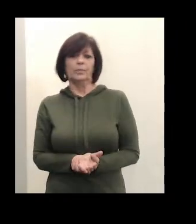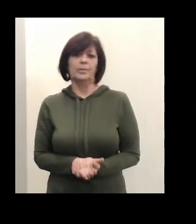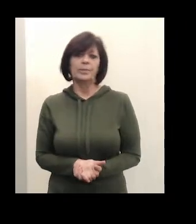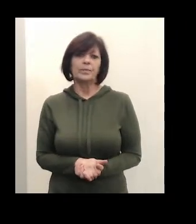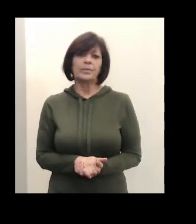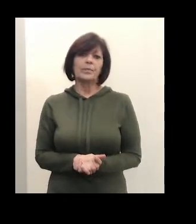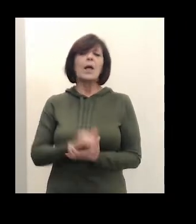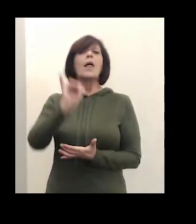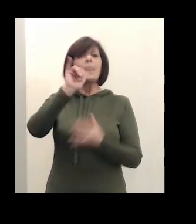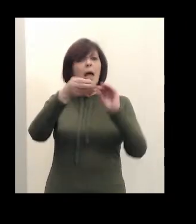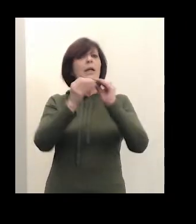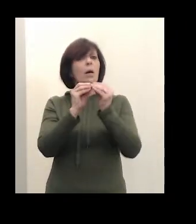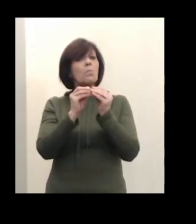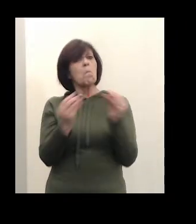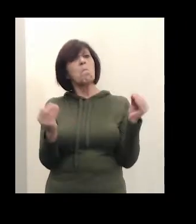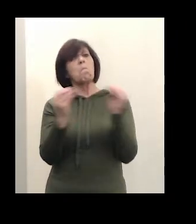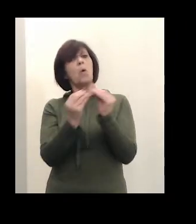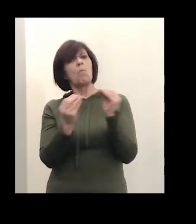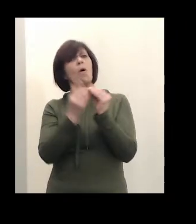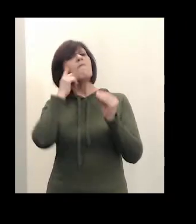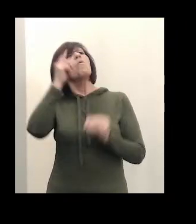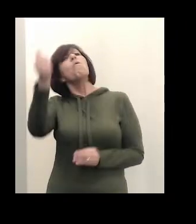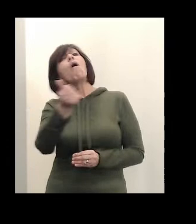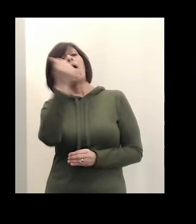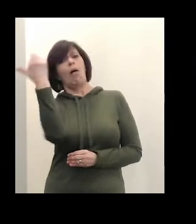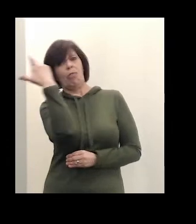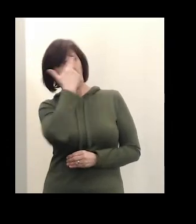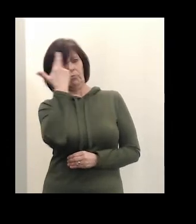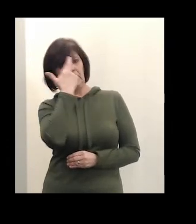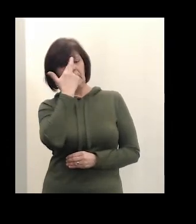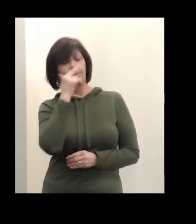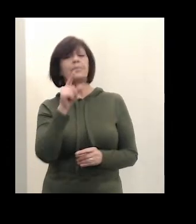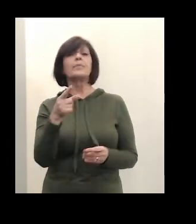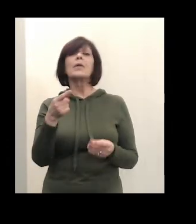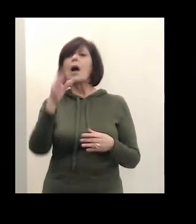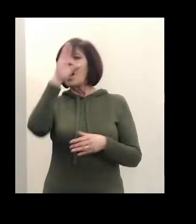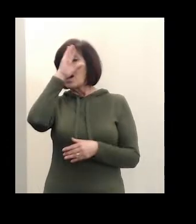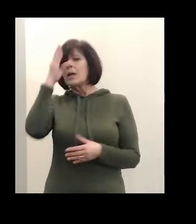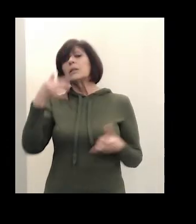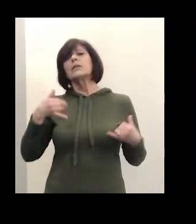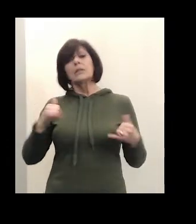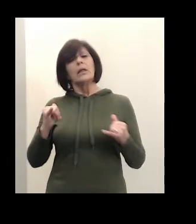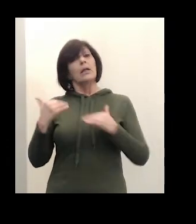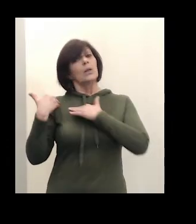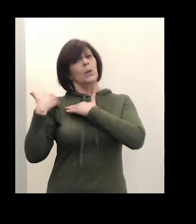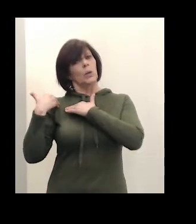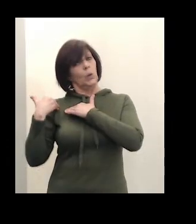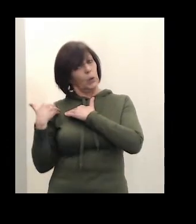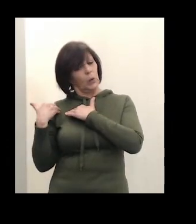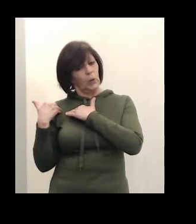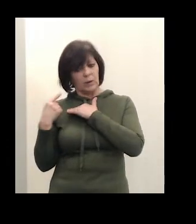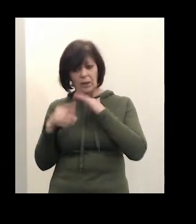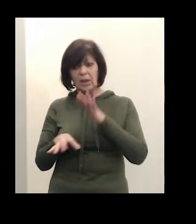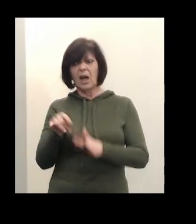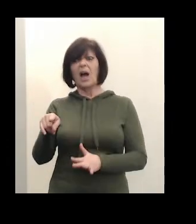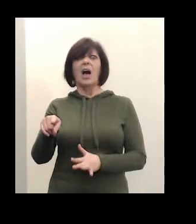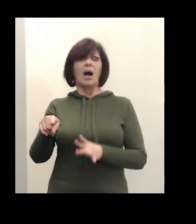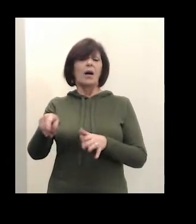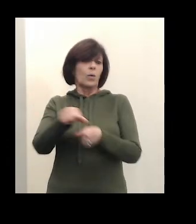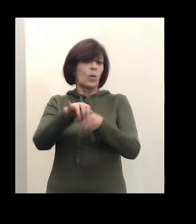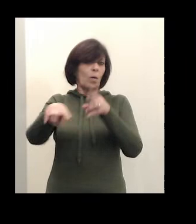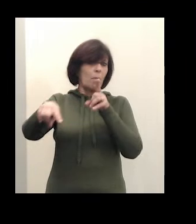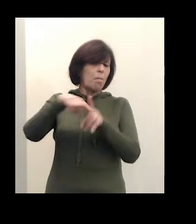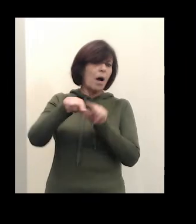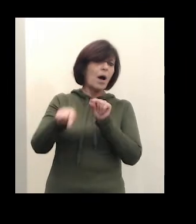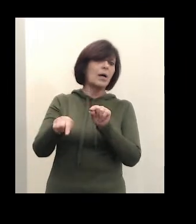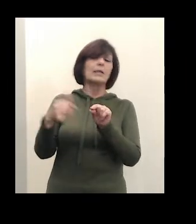number is growing. It is still a burden on the hospitals when they identify that someone is COVID-19 positive, because they have to put them in